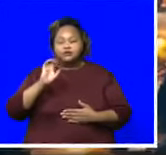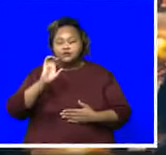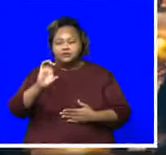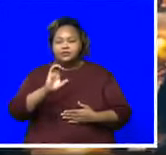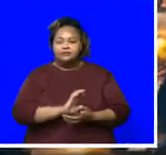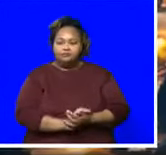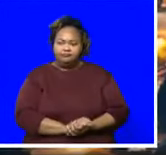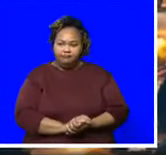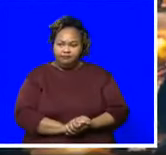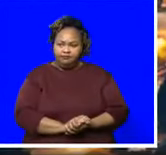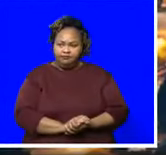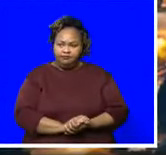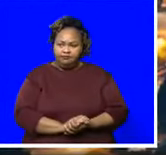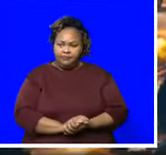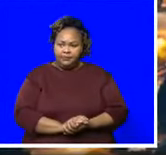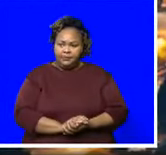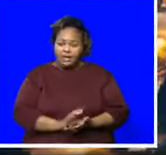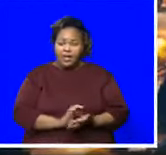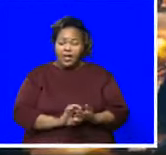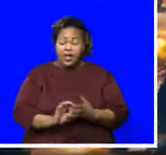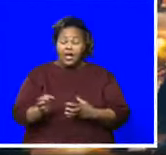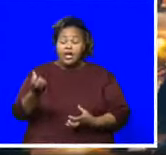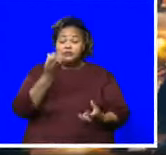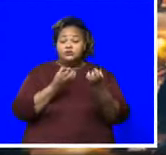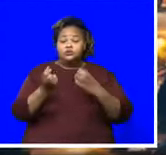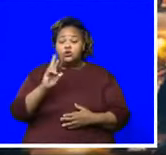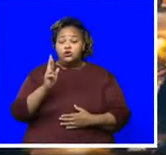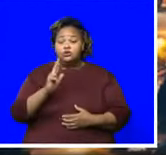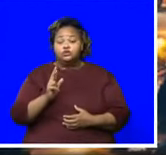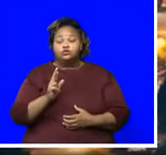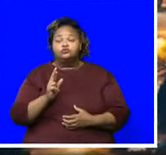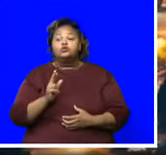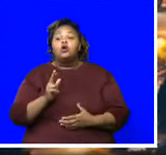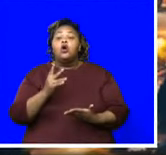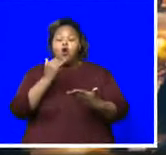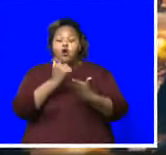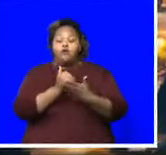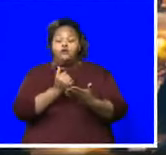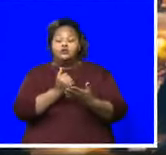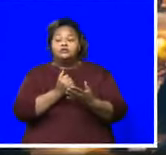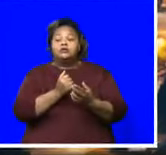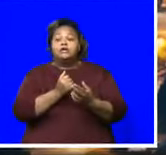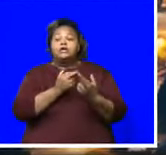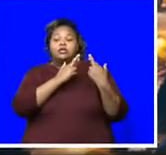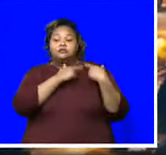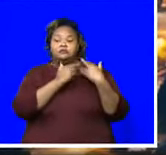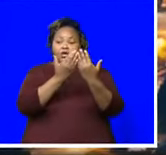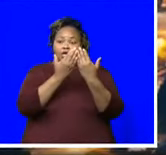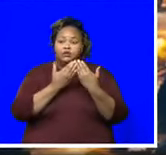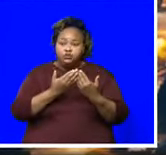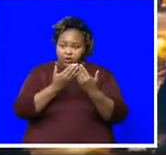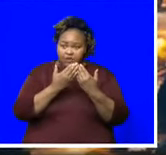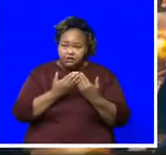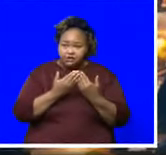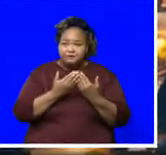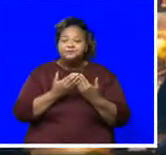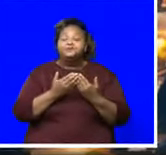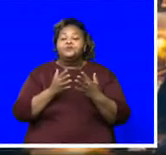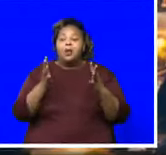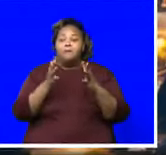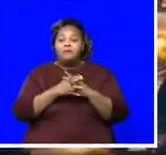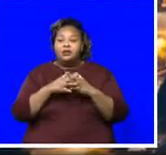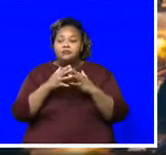Lehovisi lelibuke temfundo esifundzeni sasishiselweni libambe kumhlangano wesikolo nabo thishela enhloko bakulesifundo noma ke